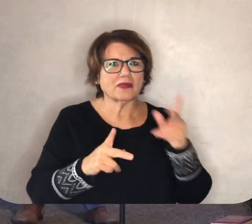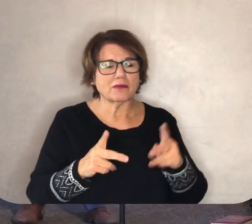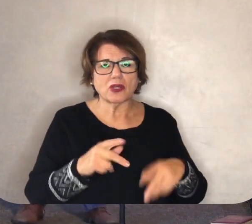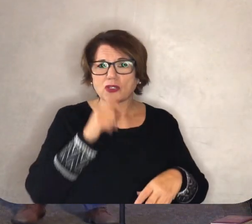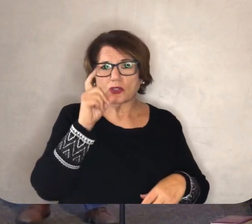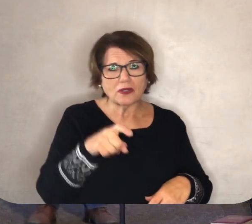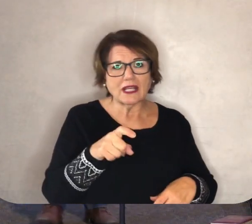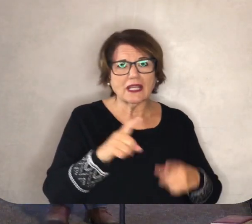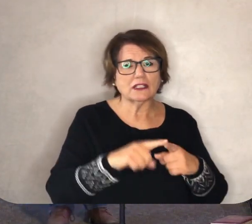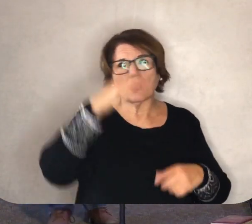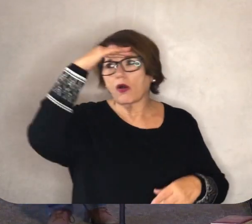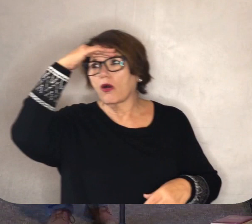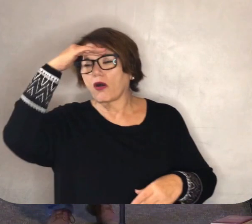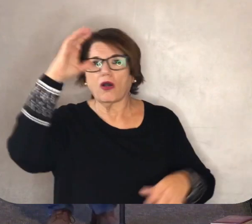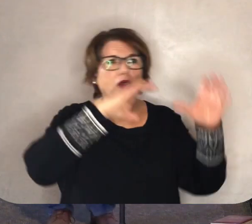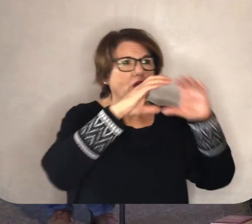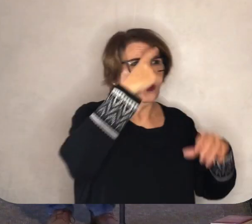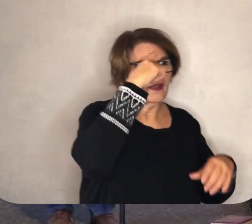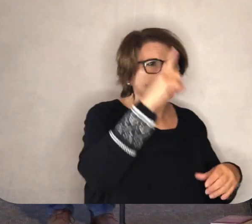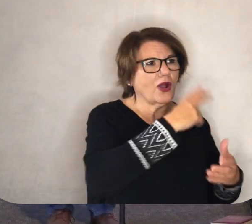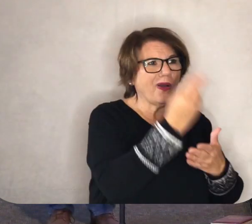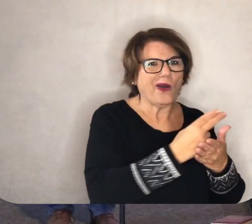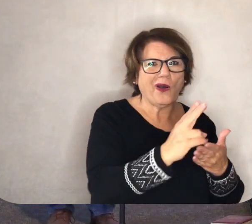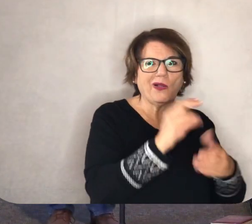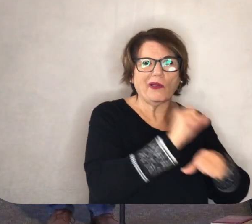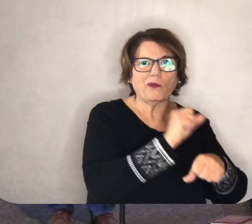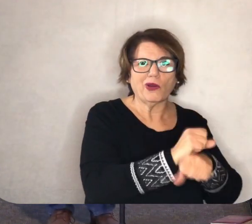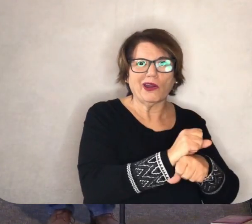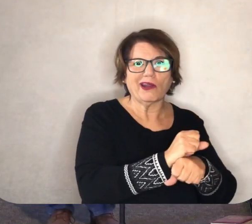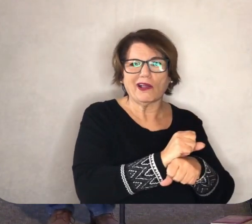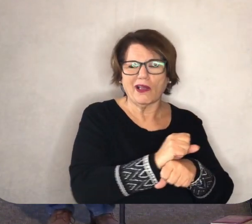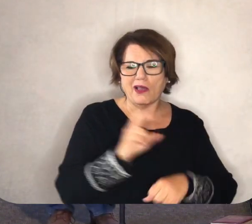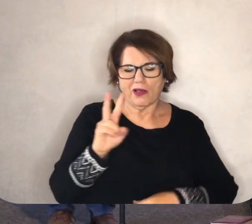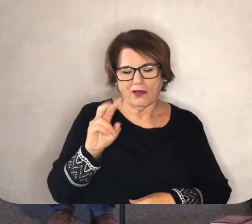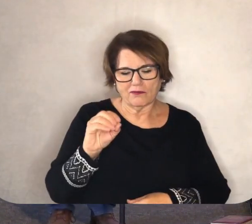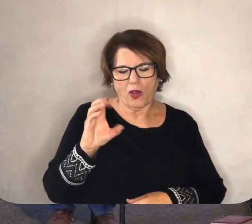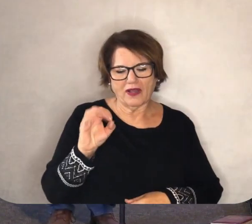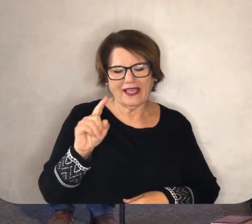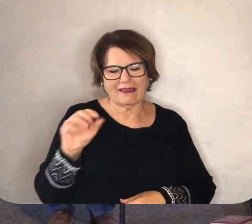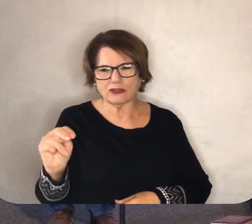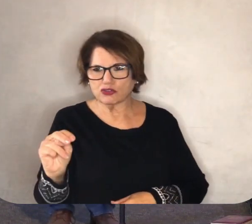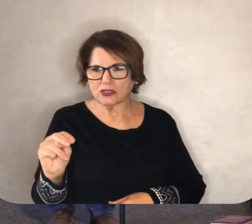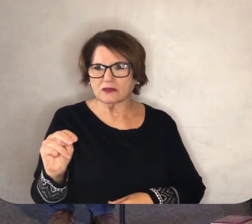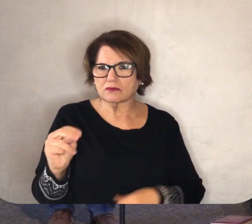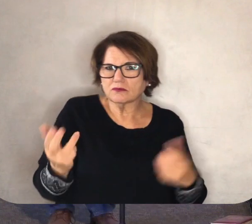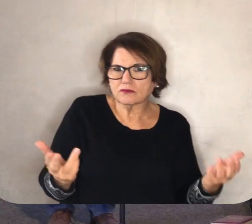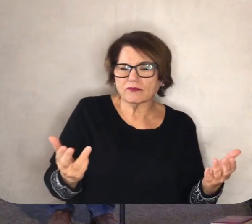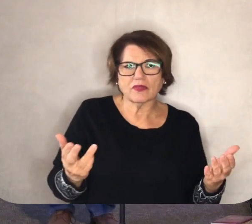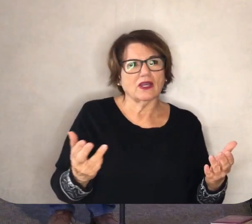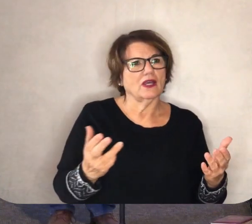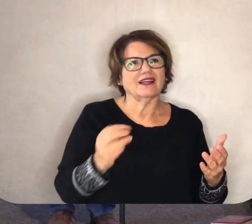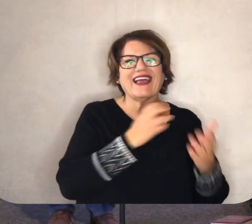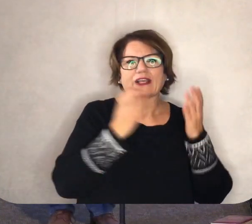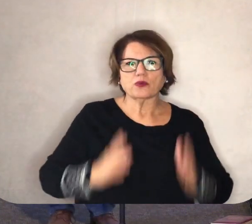to go and hunt for a holy vocation, some sort of particularly Christian